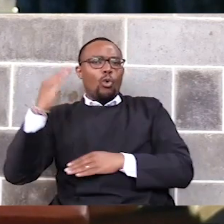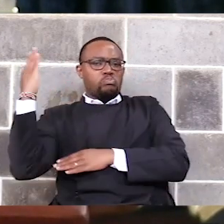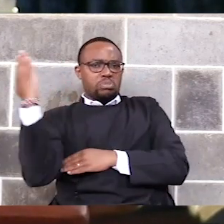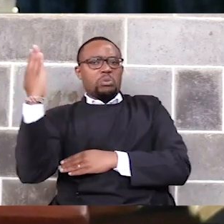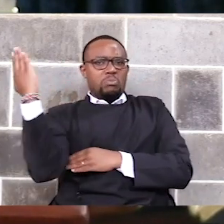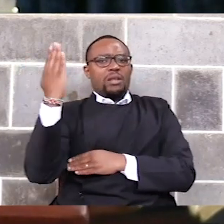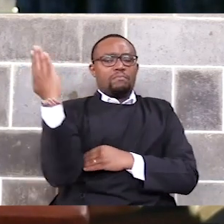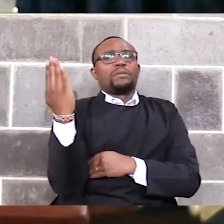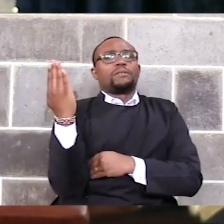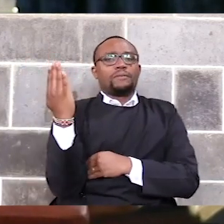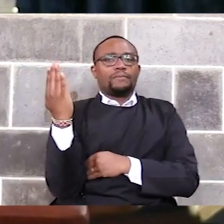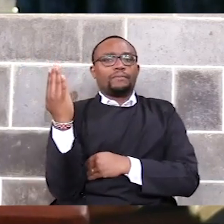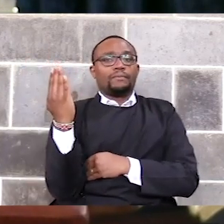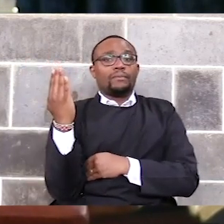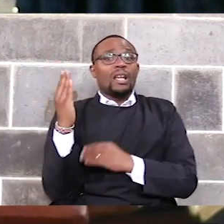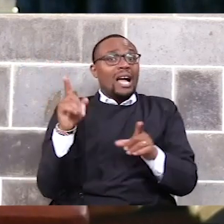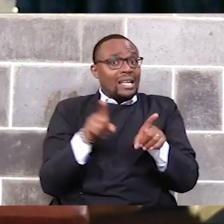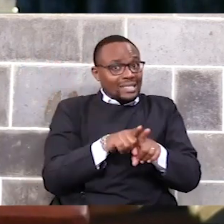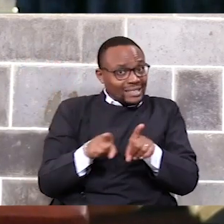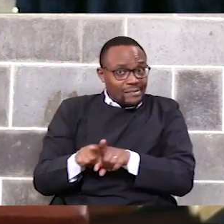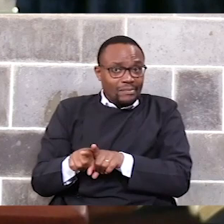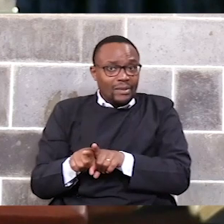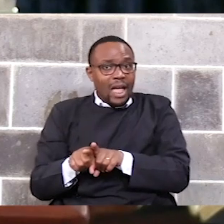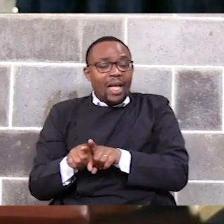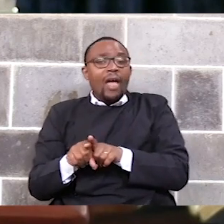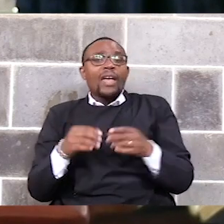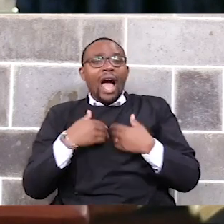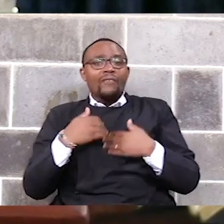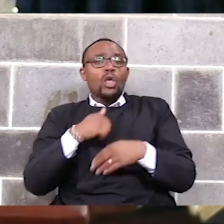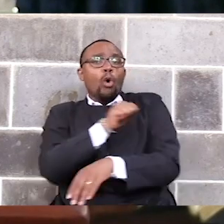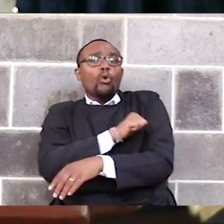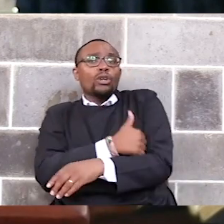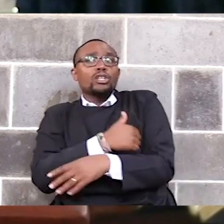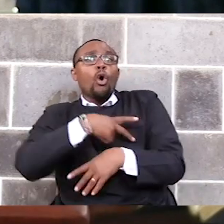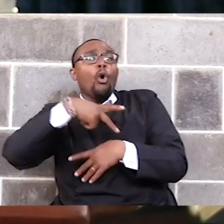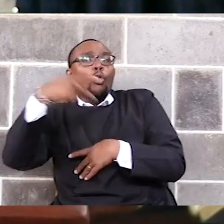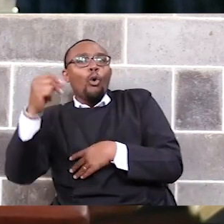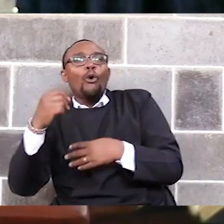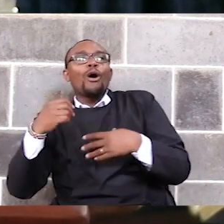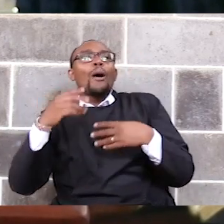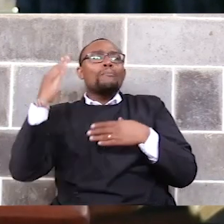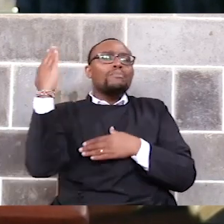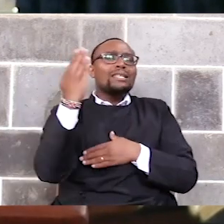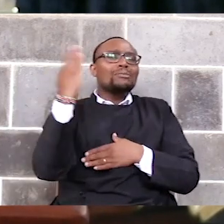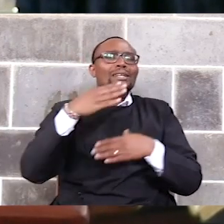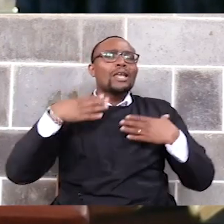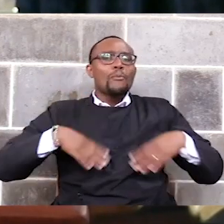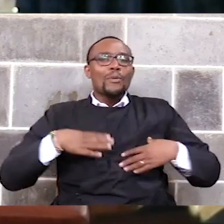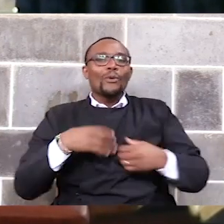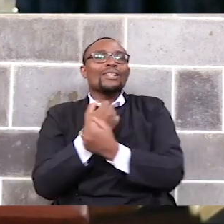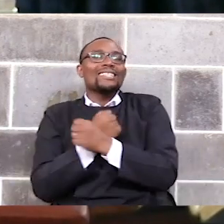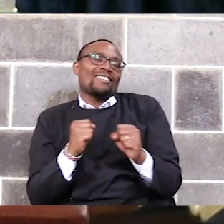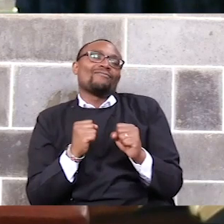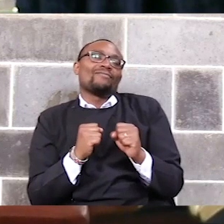And subsequently, they were also commissioned to go out and win souls. I'll ask you this